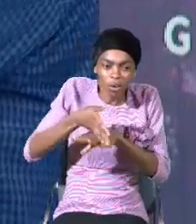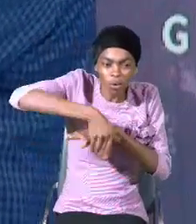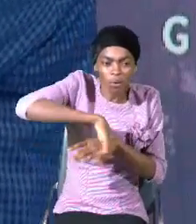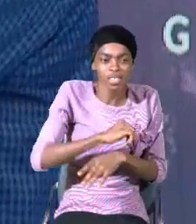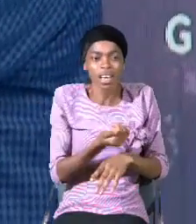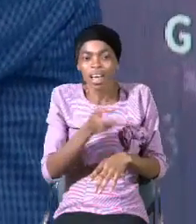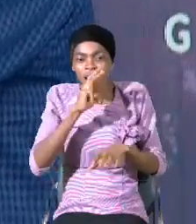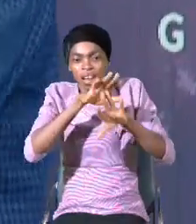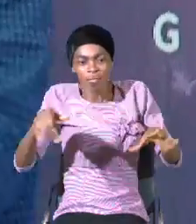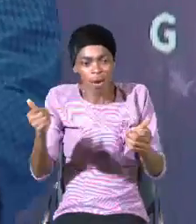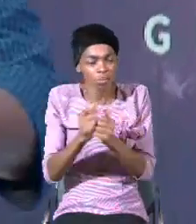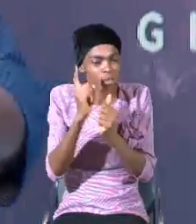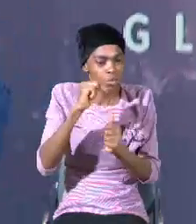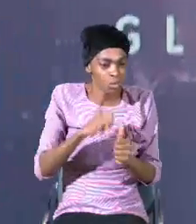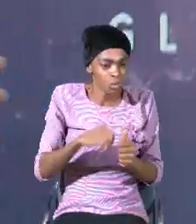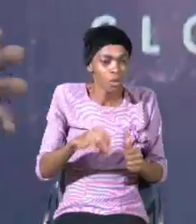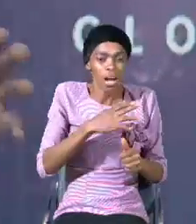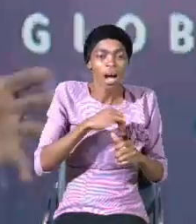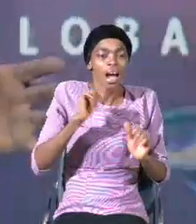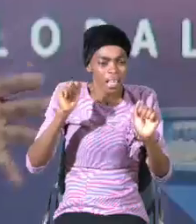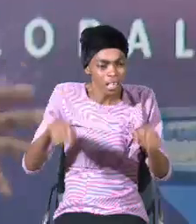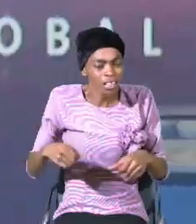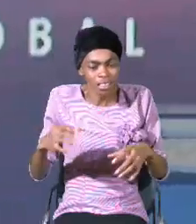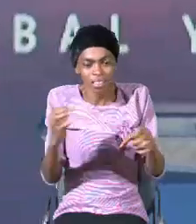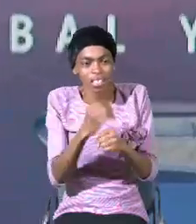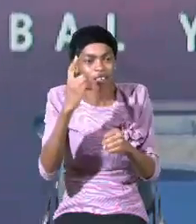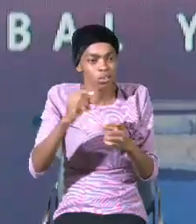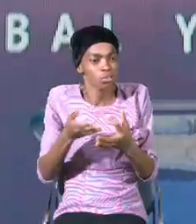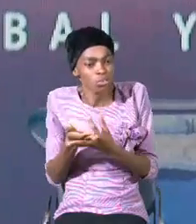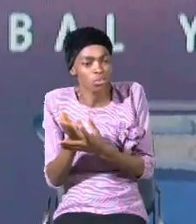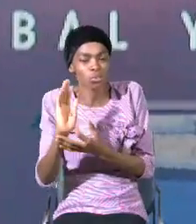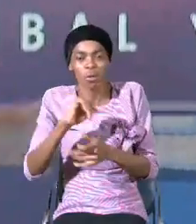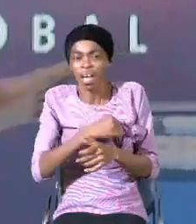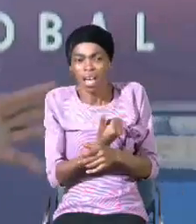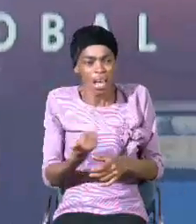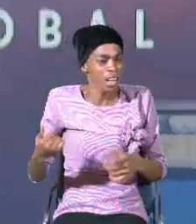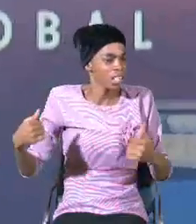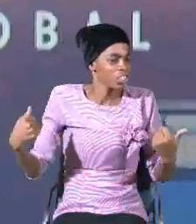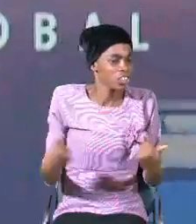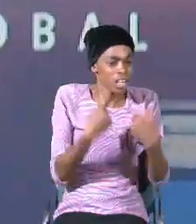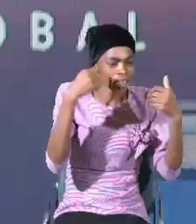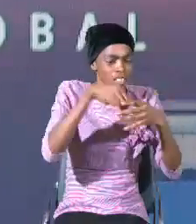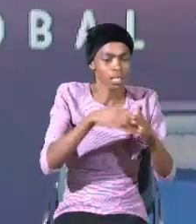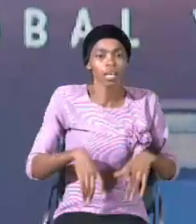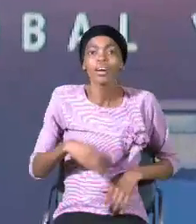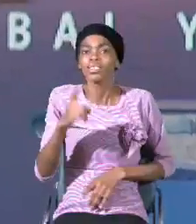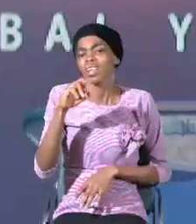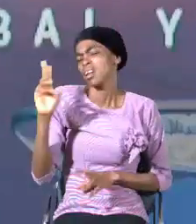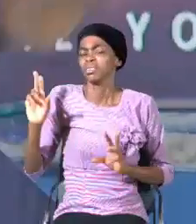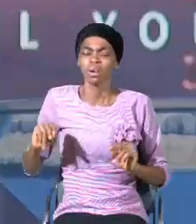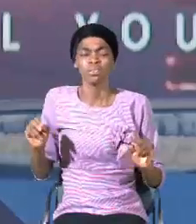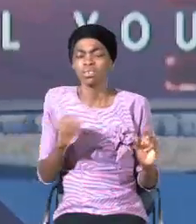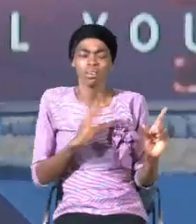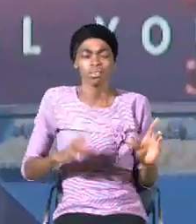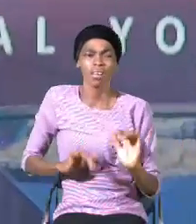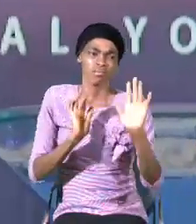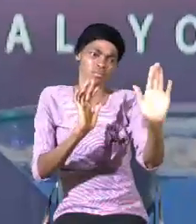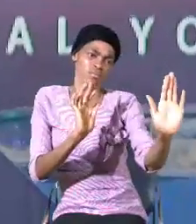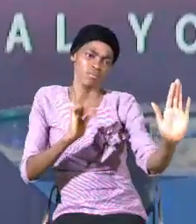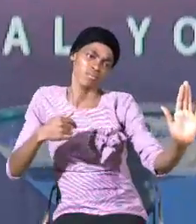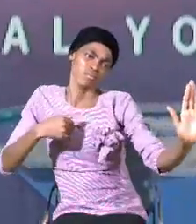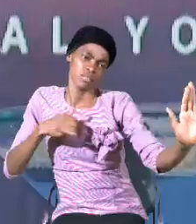any river with you. I can take you through any challenge in life. Say, no, stay by yourself. And